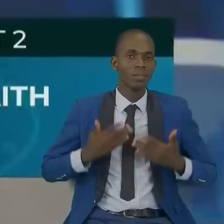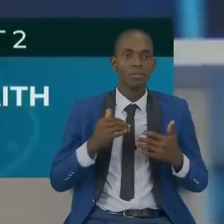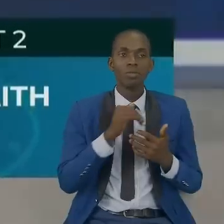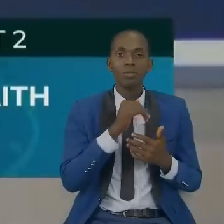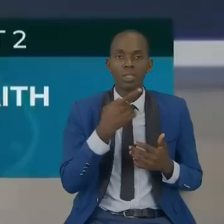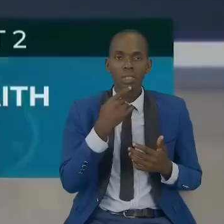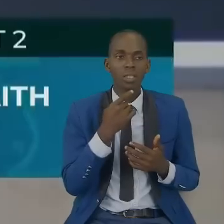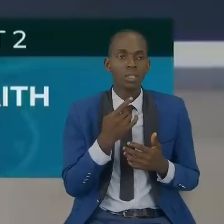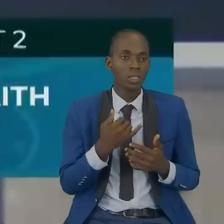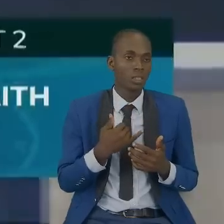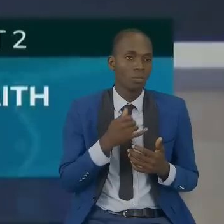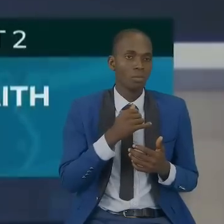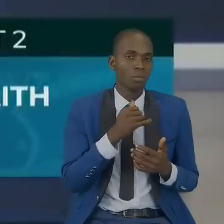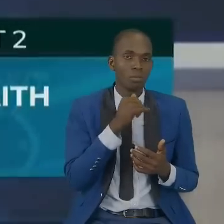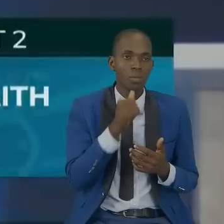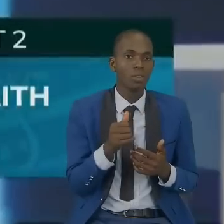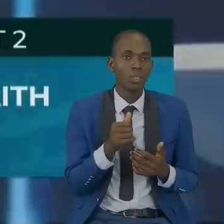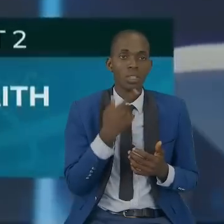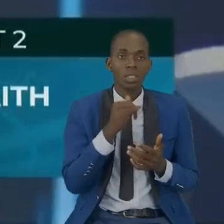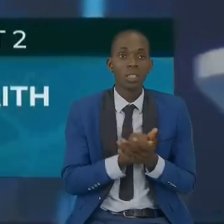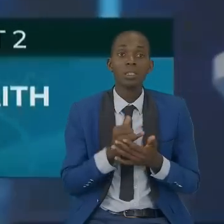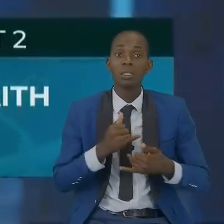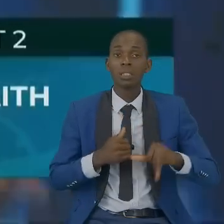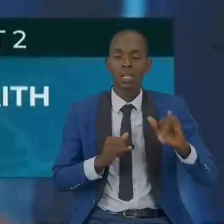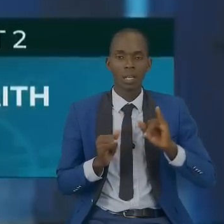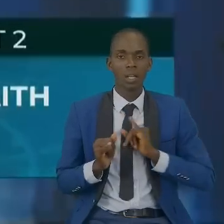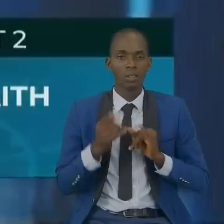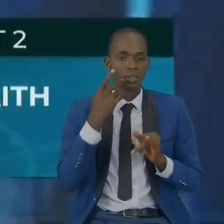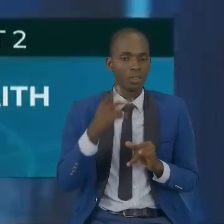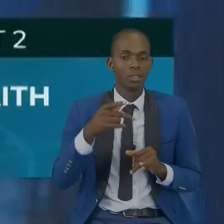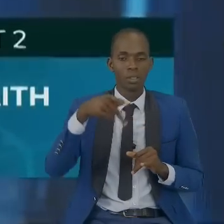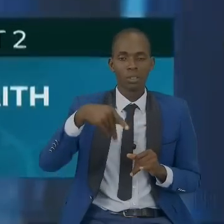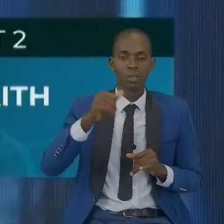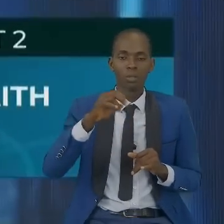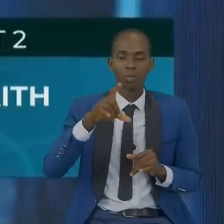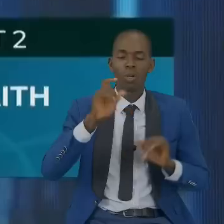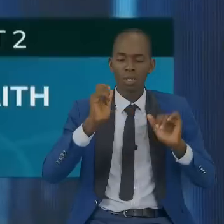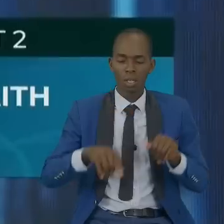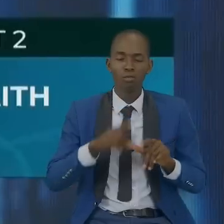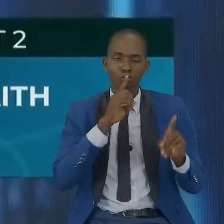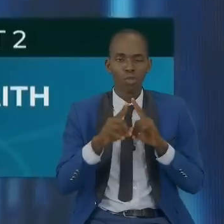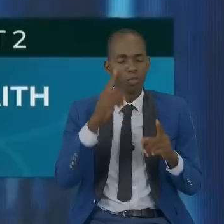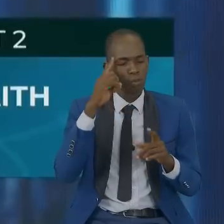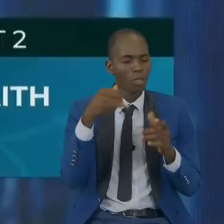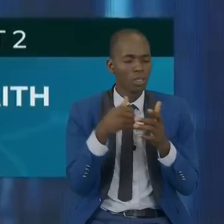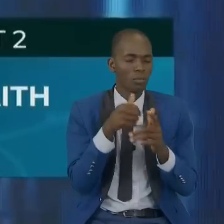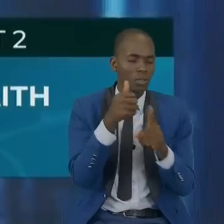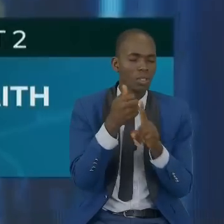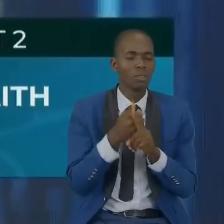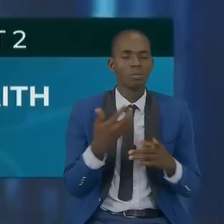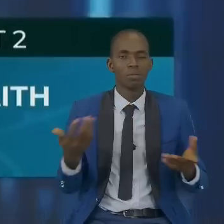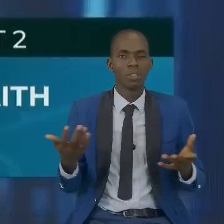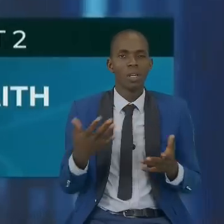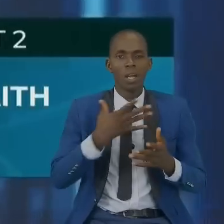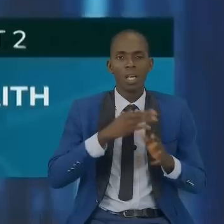know, Paul was talking. A minister should be able to talk for himself and by himself, and he should be able to give his own testimony, that